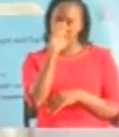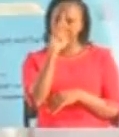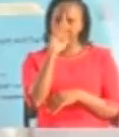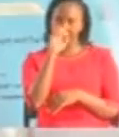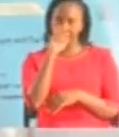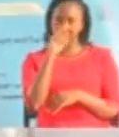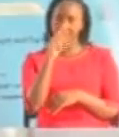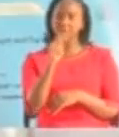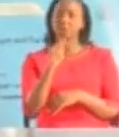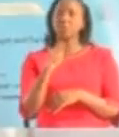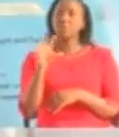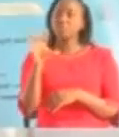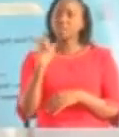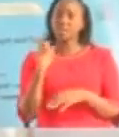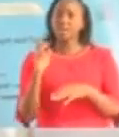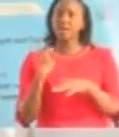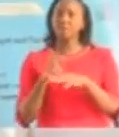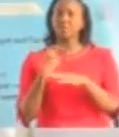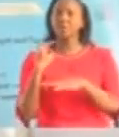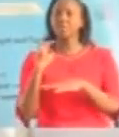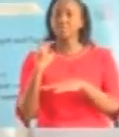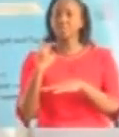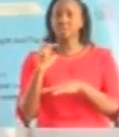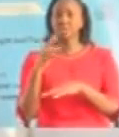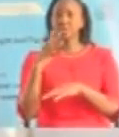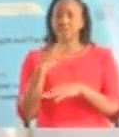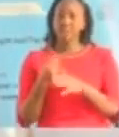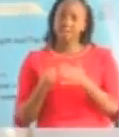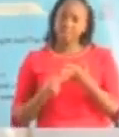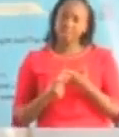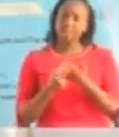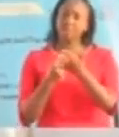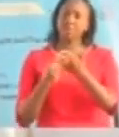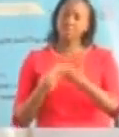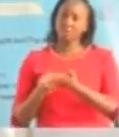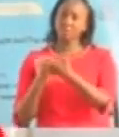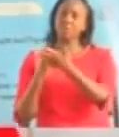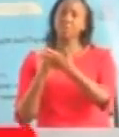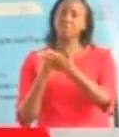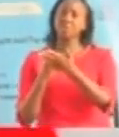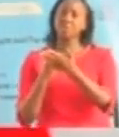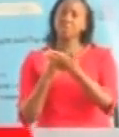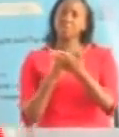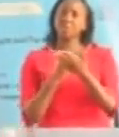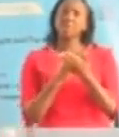resources for the support of our teaching facilities